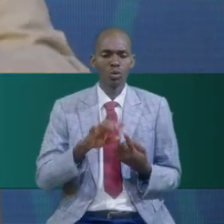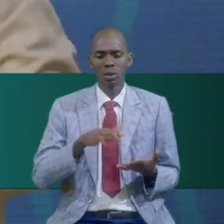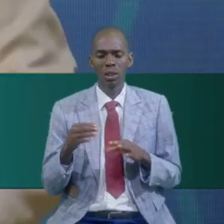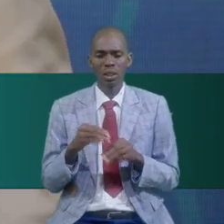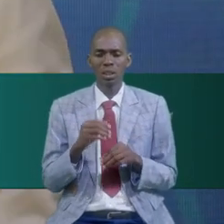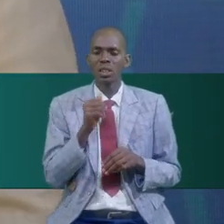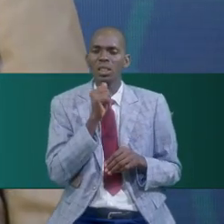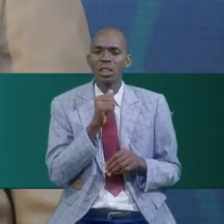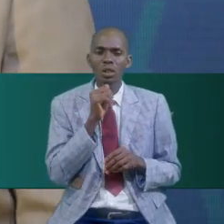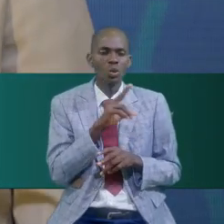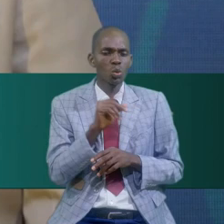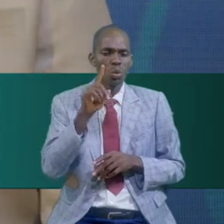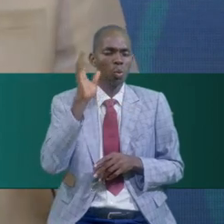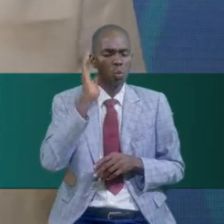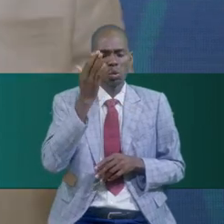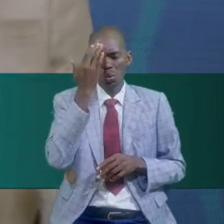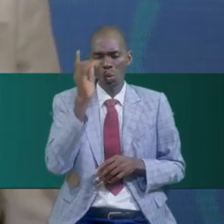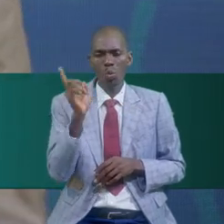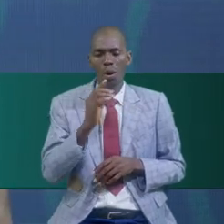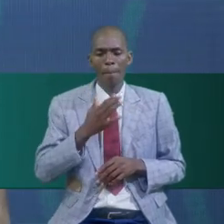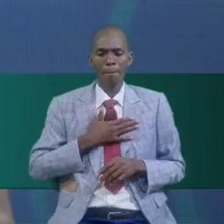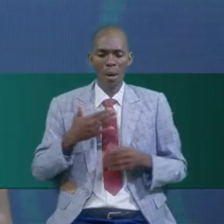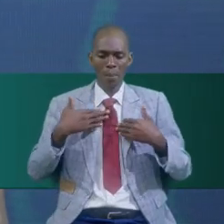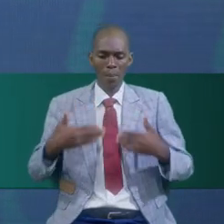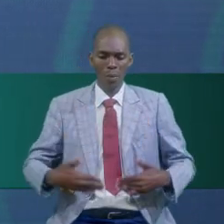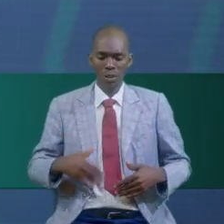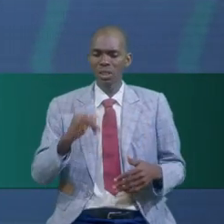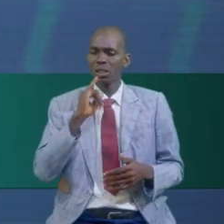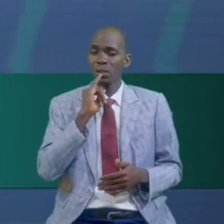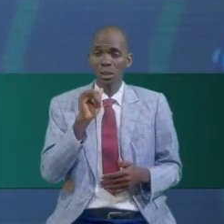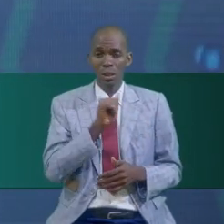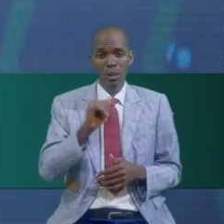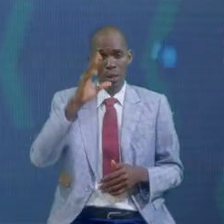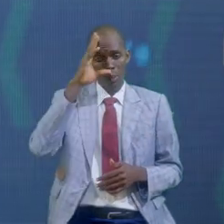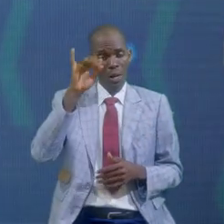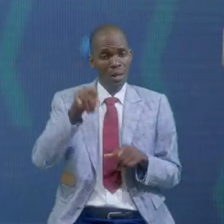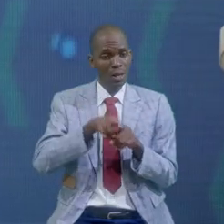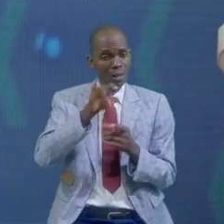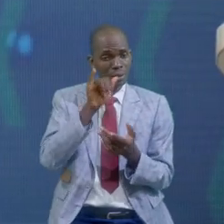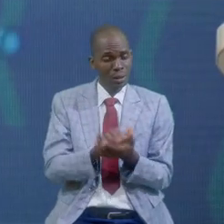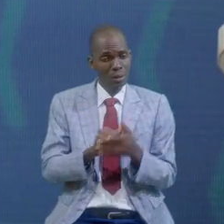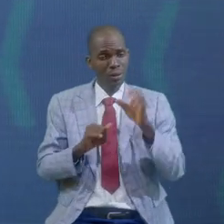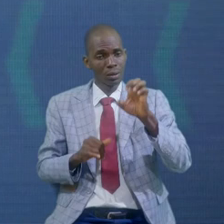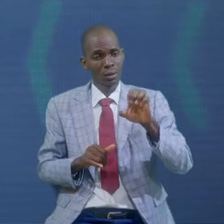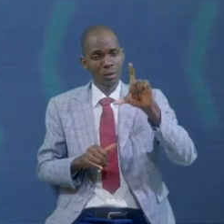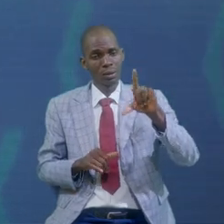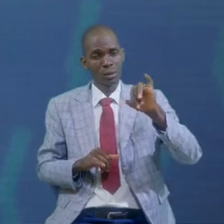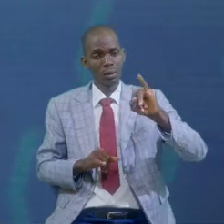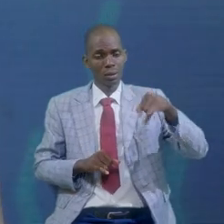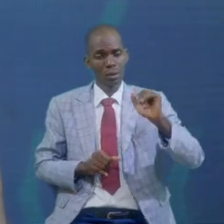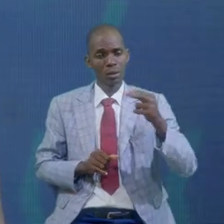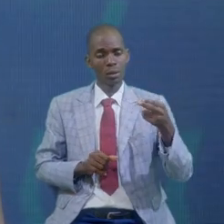even know where my body is. A man like that, Elijah, wanting to die